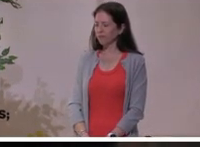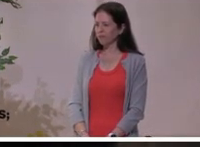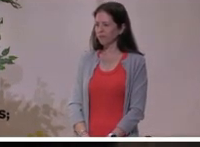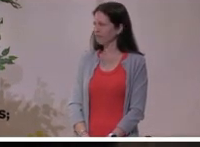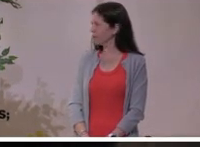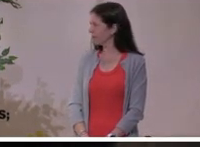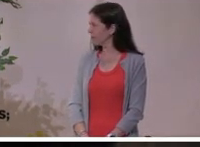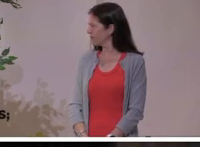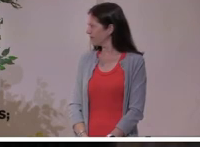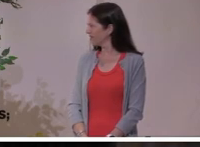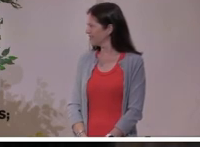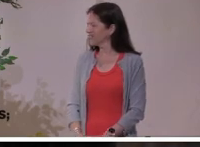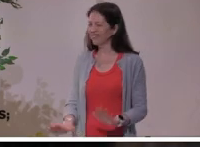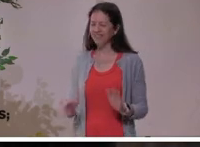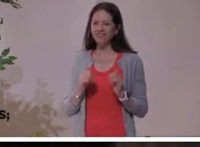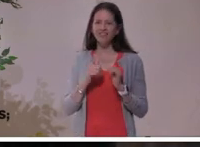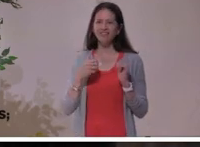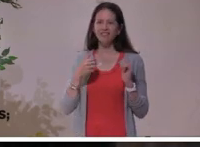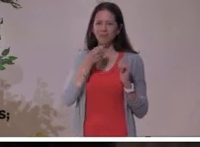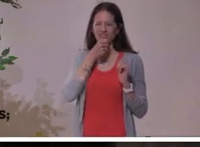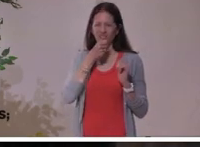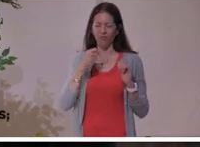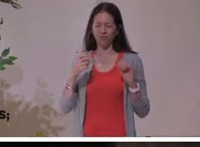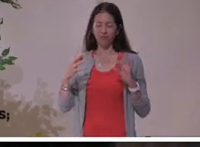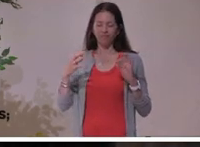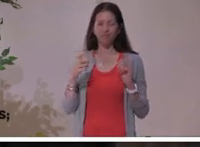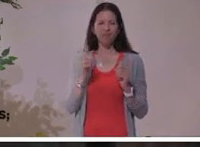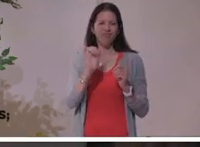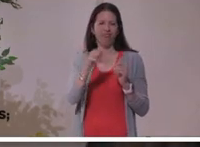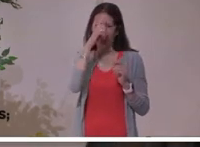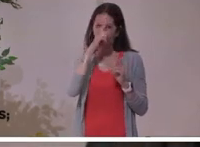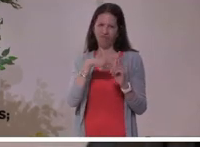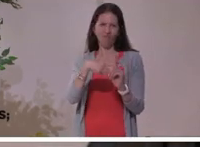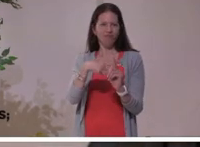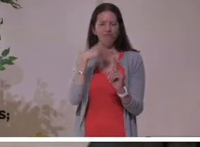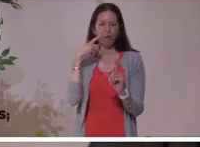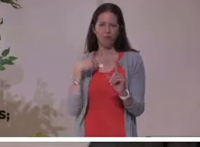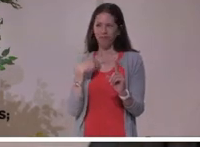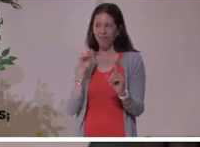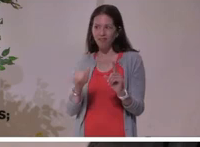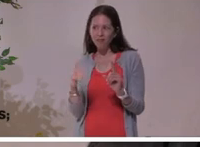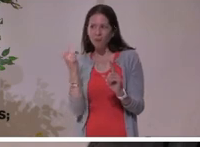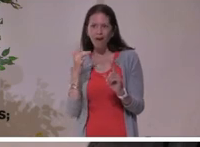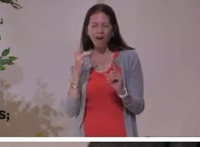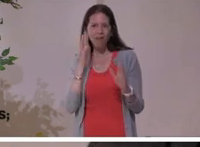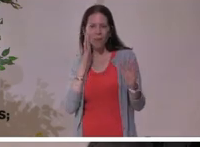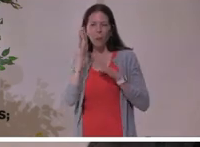It's all good, baby. Sorry. That's the most hopeful. That's what's so exciting about the future of